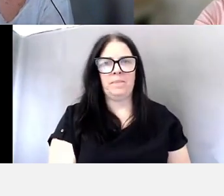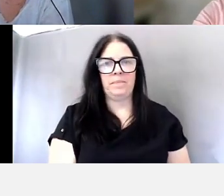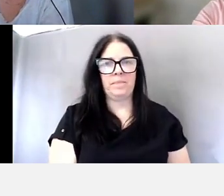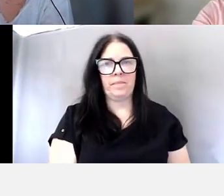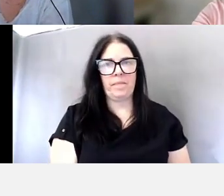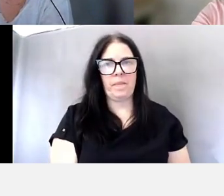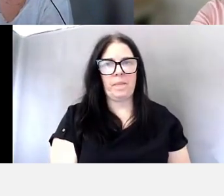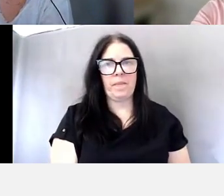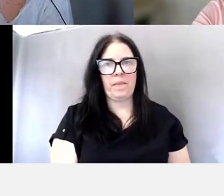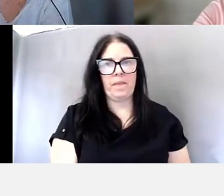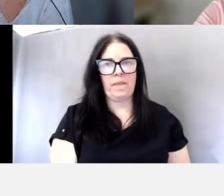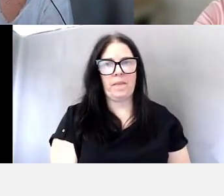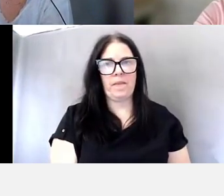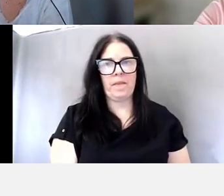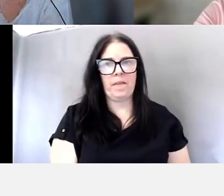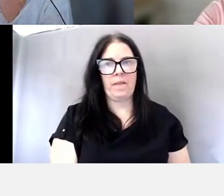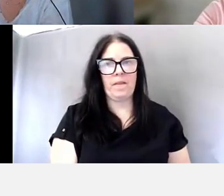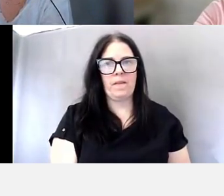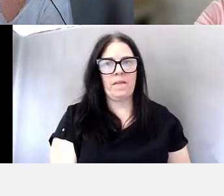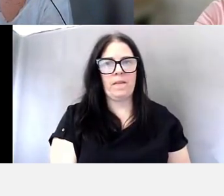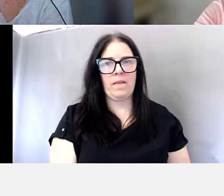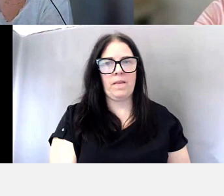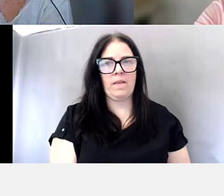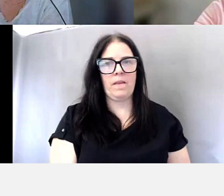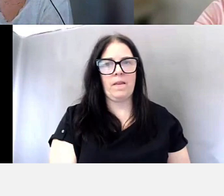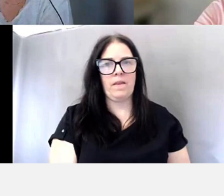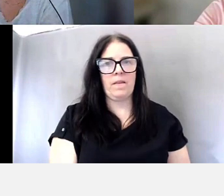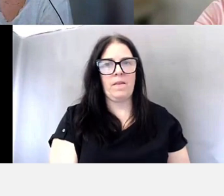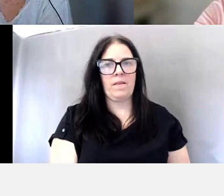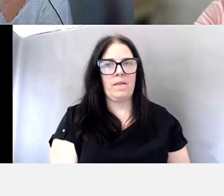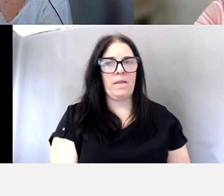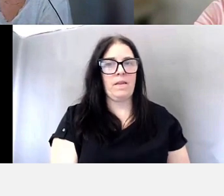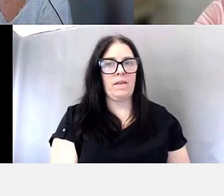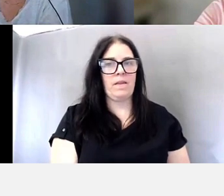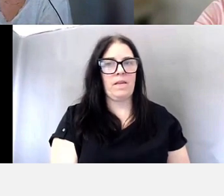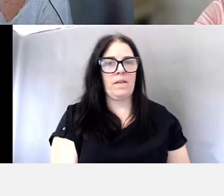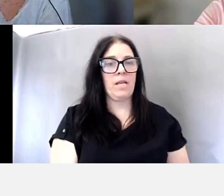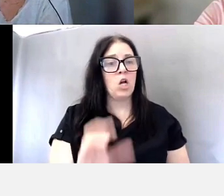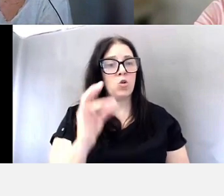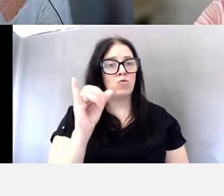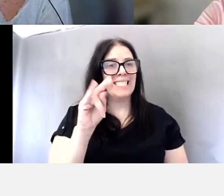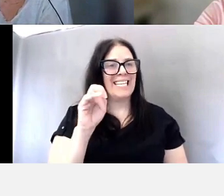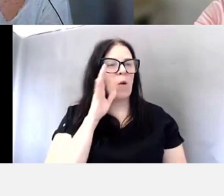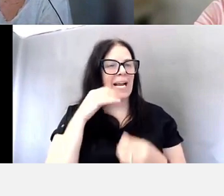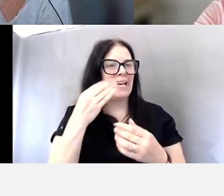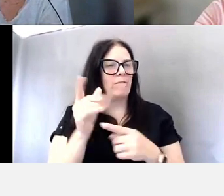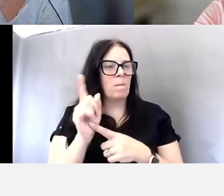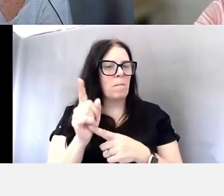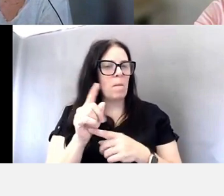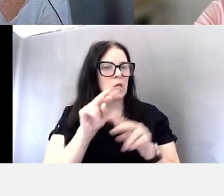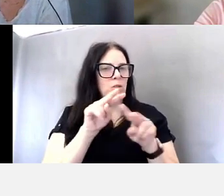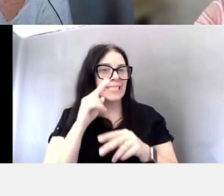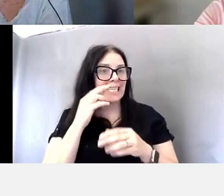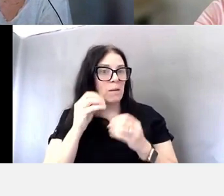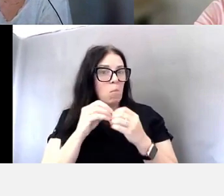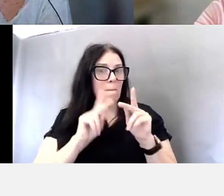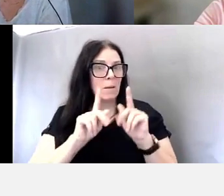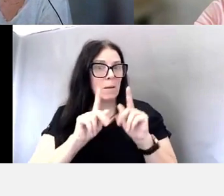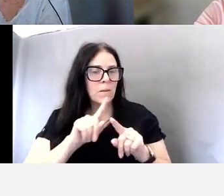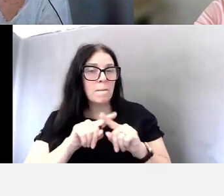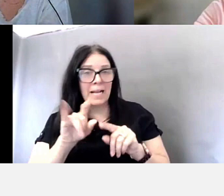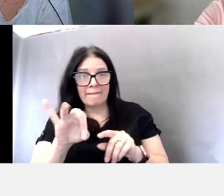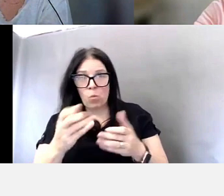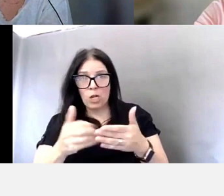Christine, I'll give you a chance to sort of wait a few minutes to see how many more responses are going to come in, but feel free to let me know if you want to jump to the next